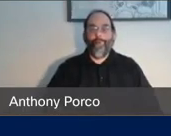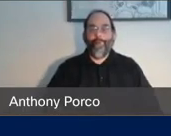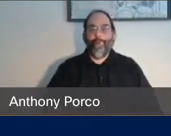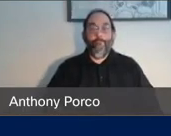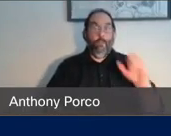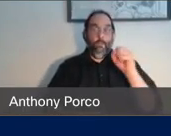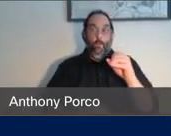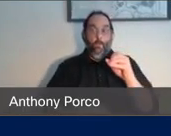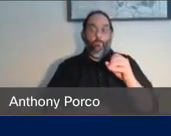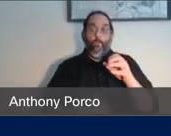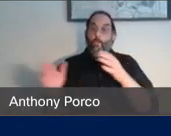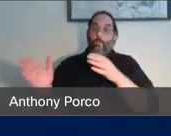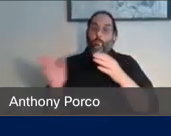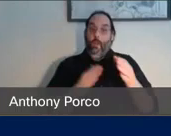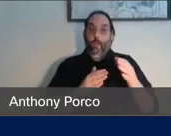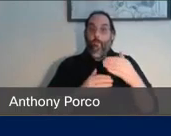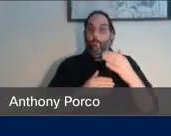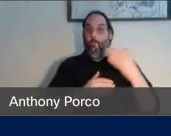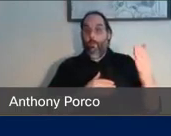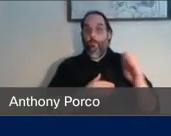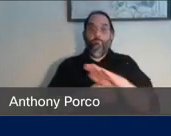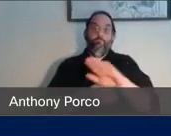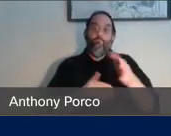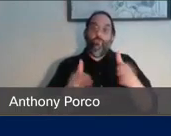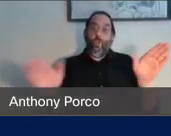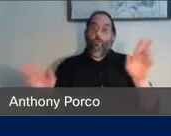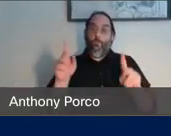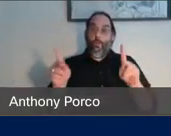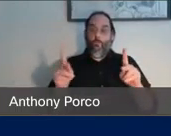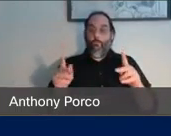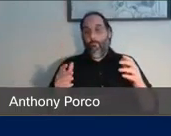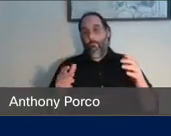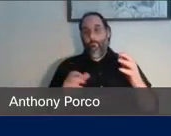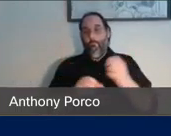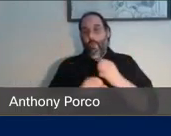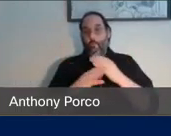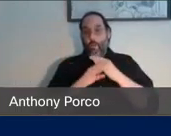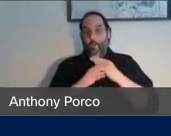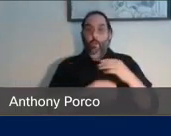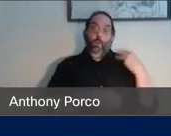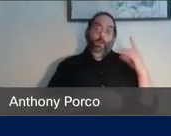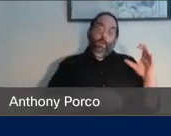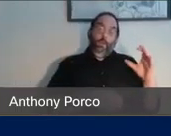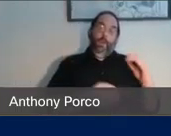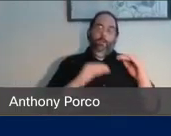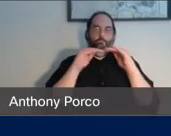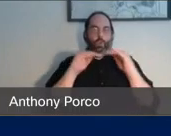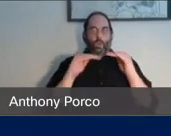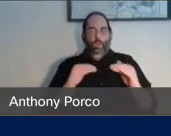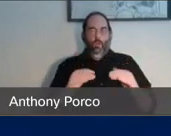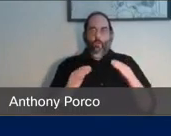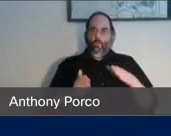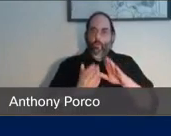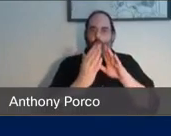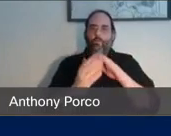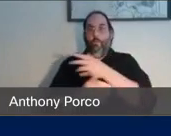So the plan for the public to get protection. DC has a multi-layered approach to vaccinate residents